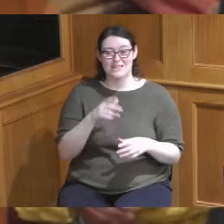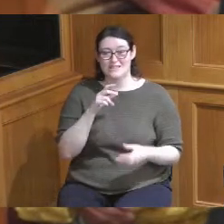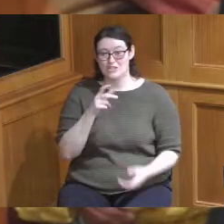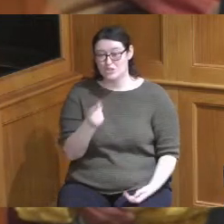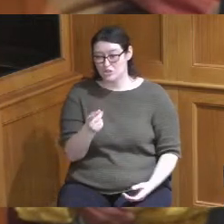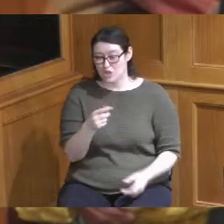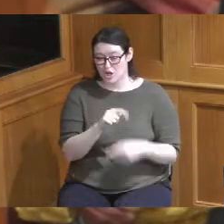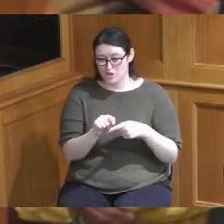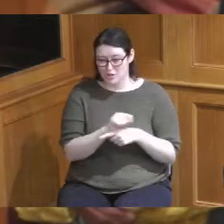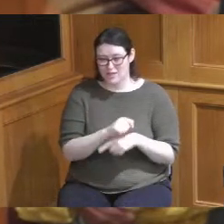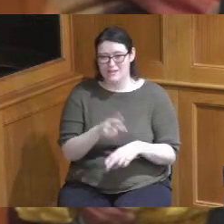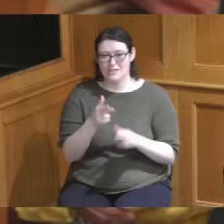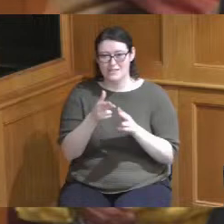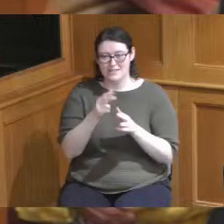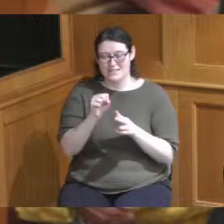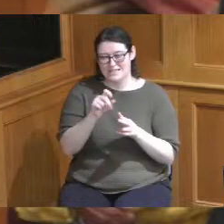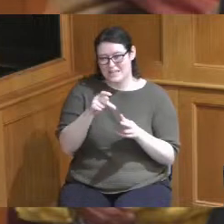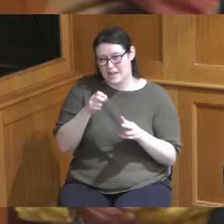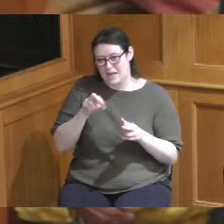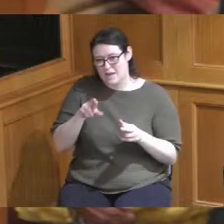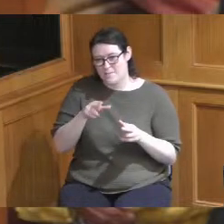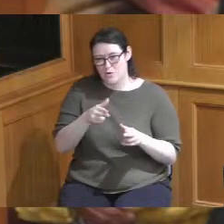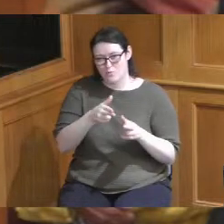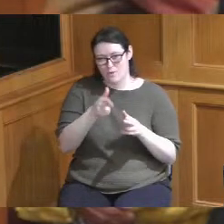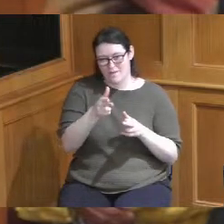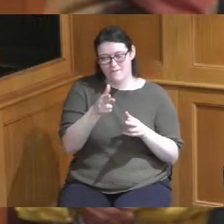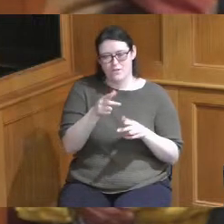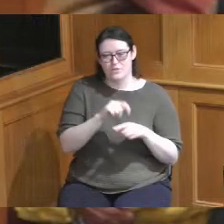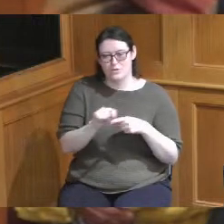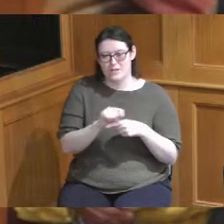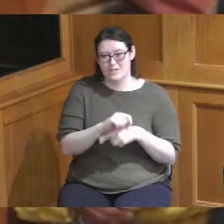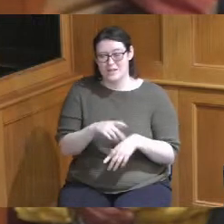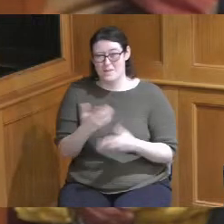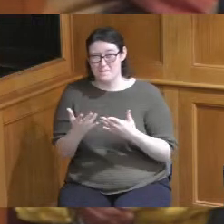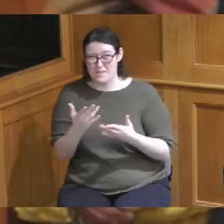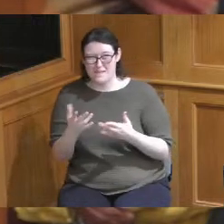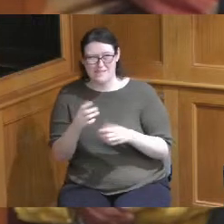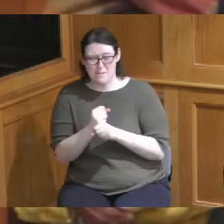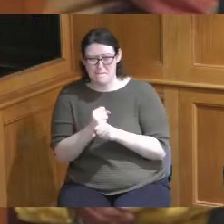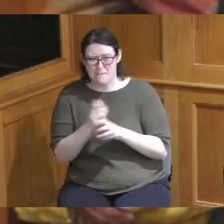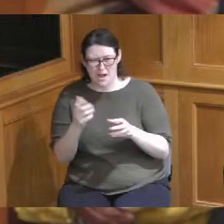training, sniper rifle training, and if I'm understanding the proposal correctly, bomb disposal